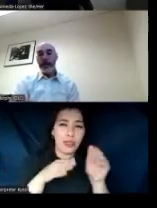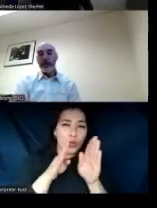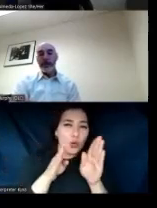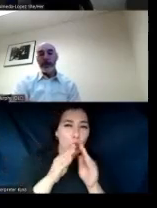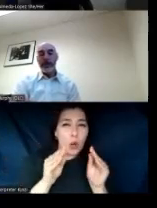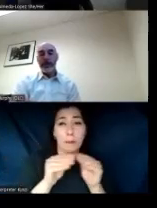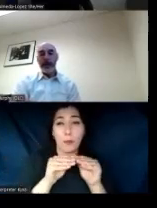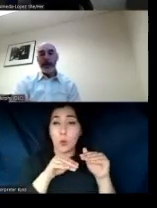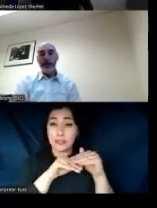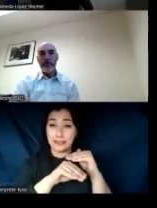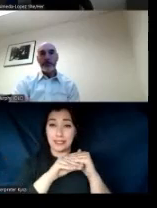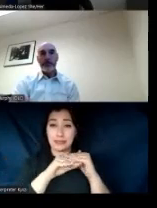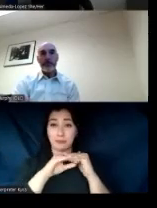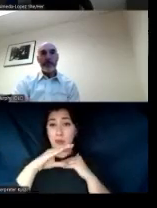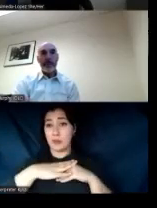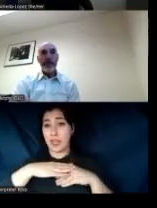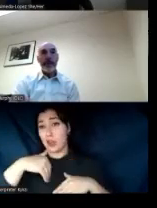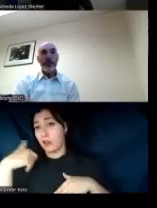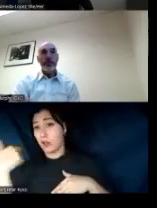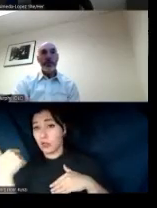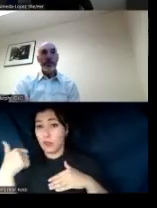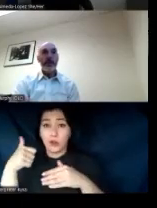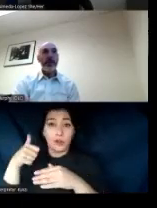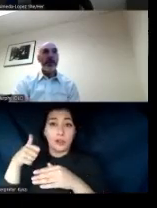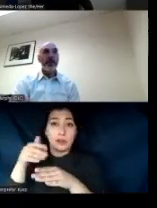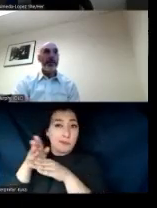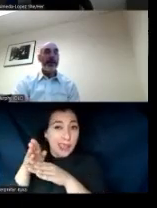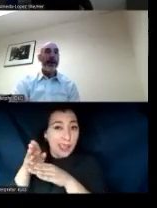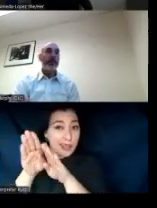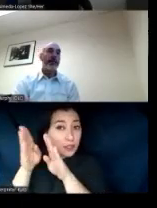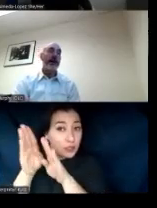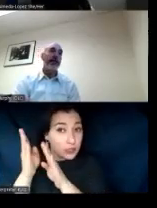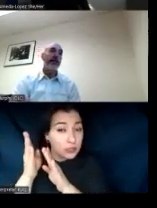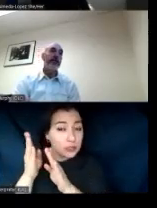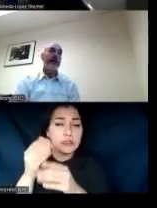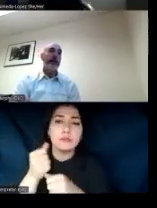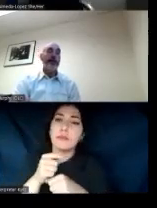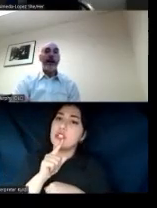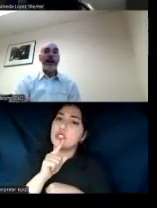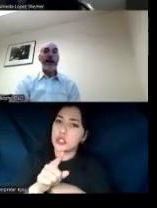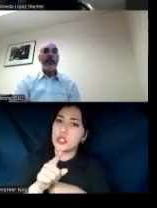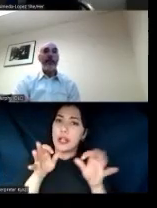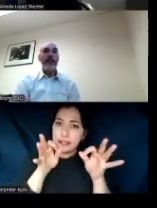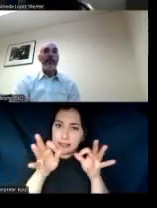the main entrance. Make sure that there is adequate signage.